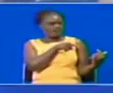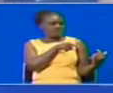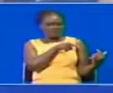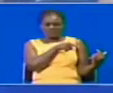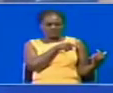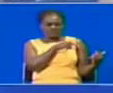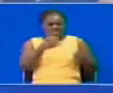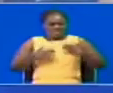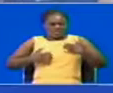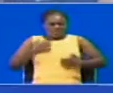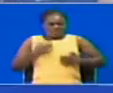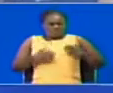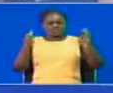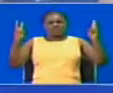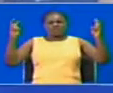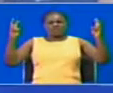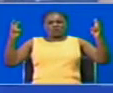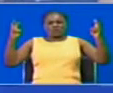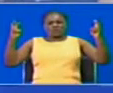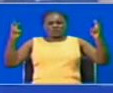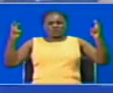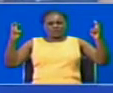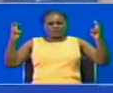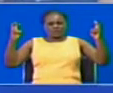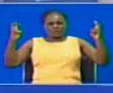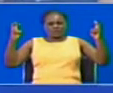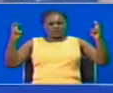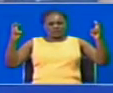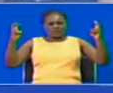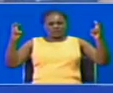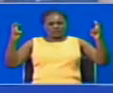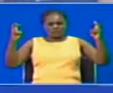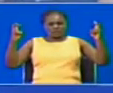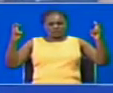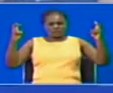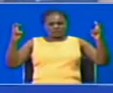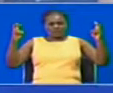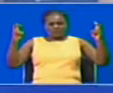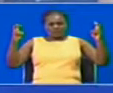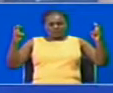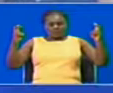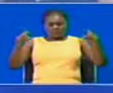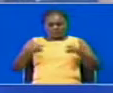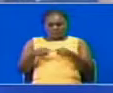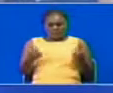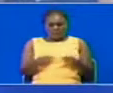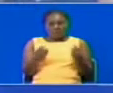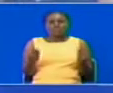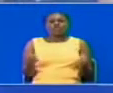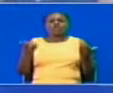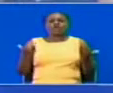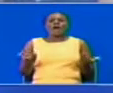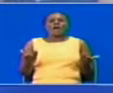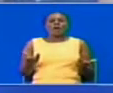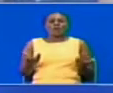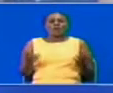a very, very emotive issue, and especially trying to assuage the disagreement that arises out of party primaries, especially on